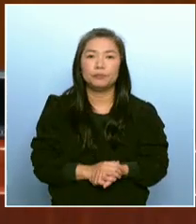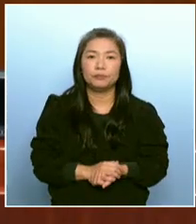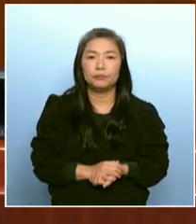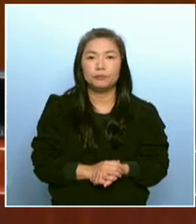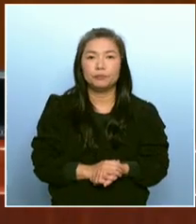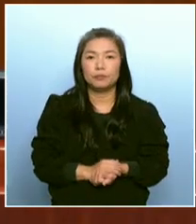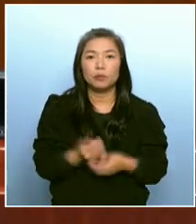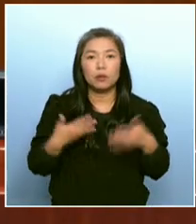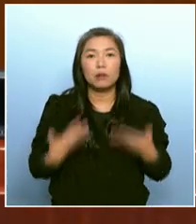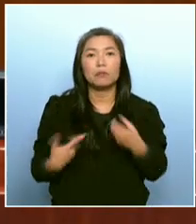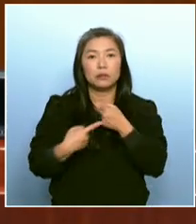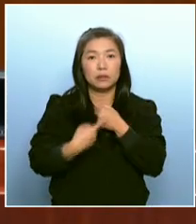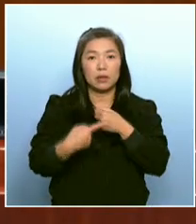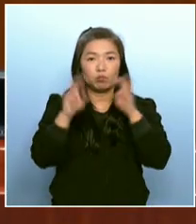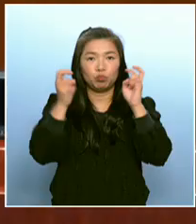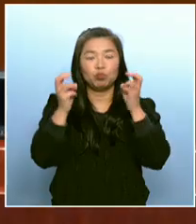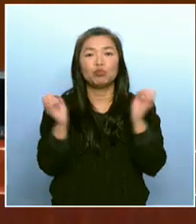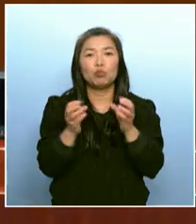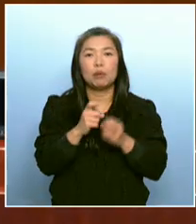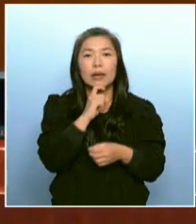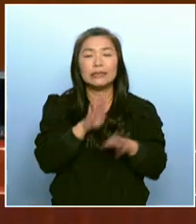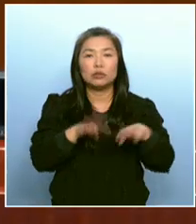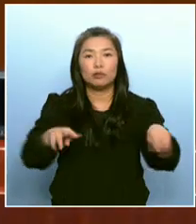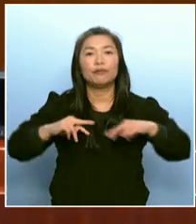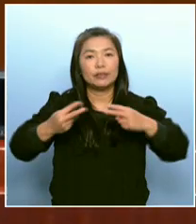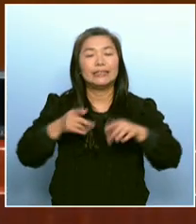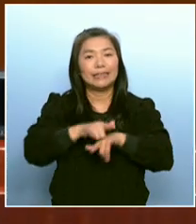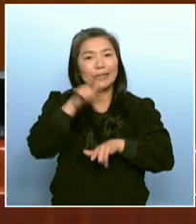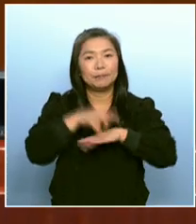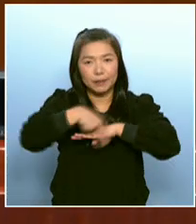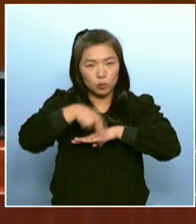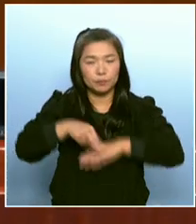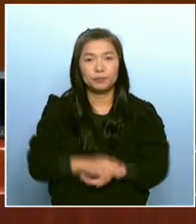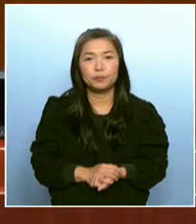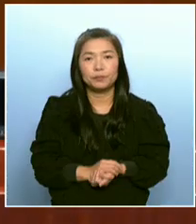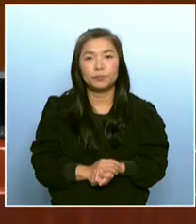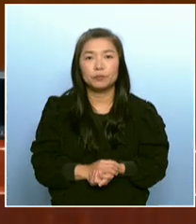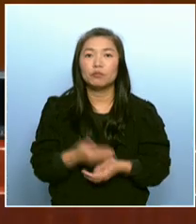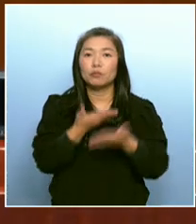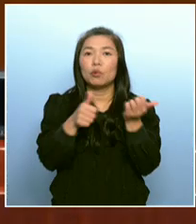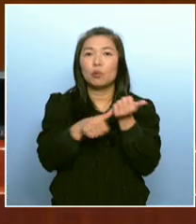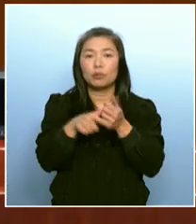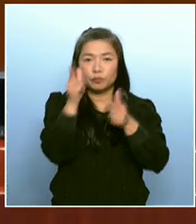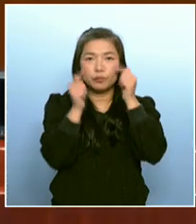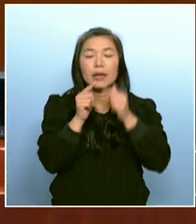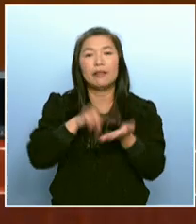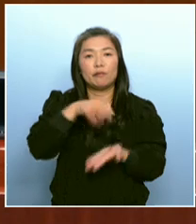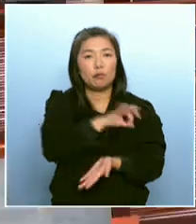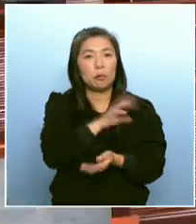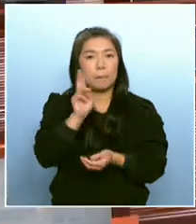session, and we'll also discuss the items to be discussed in this coming year. Agenda item